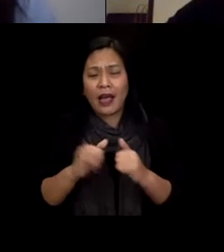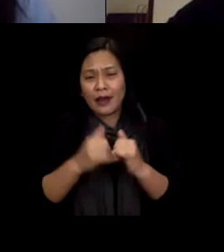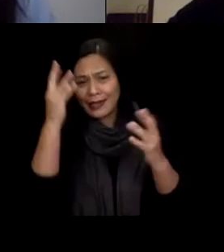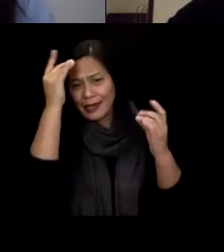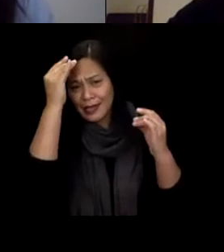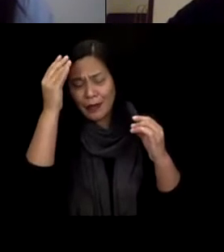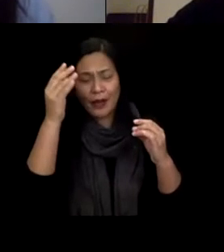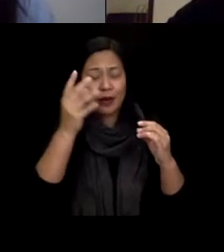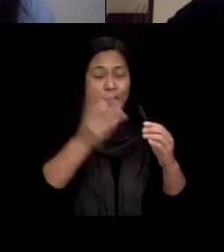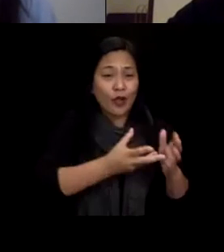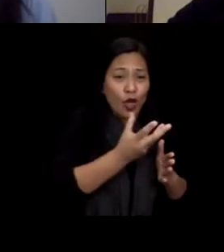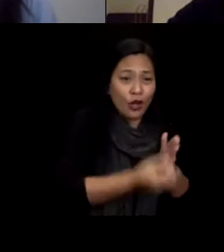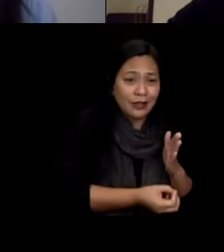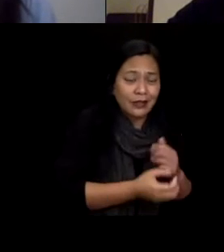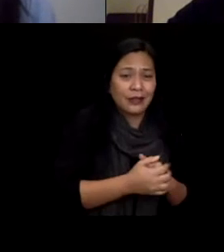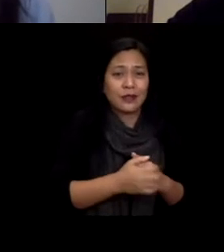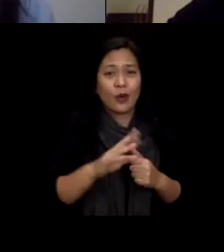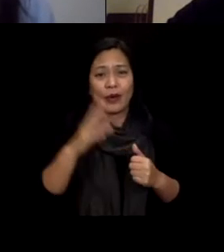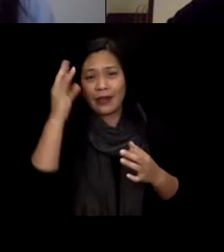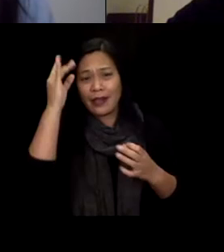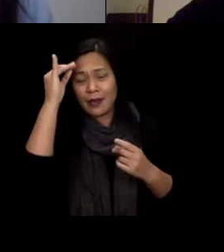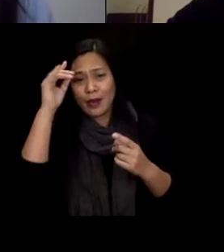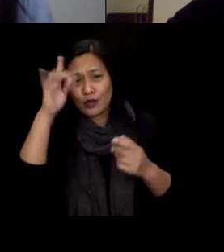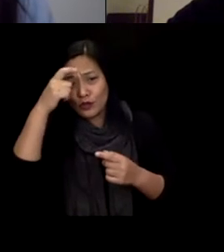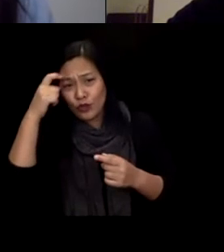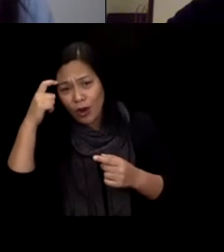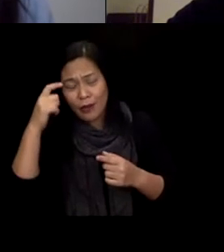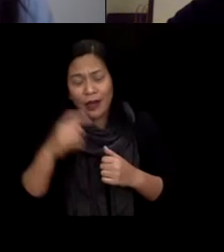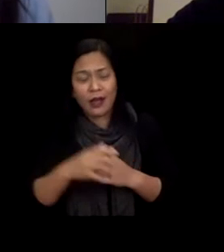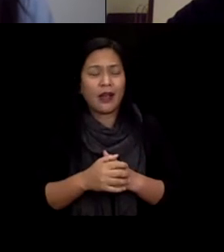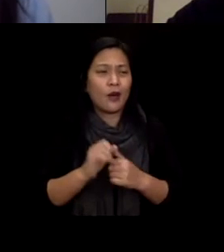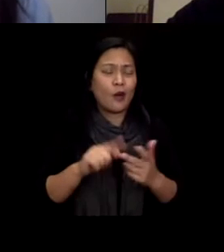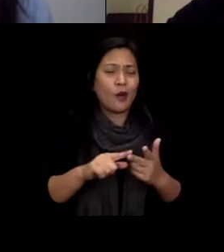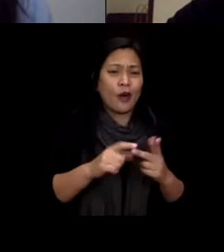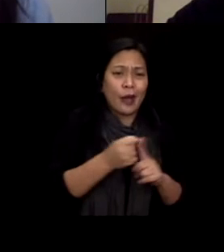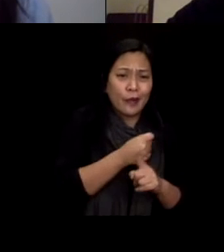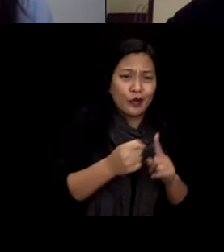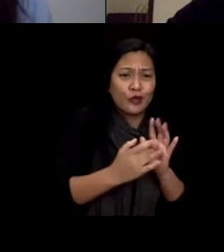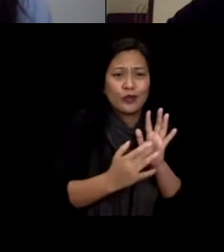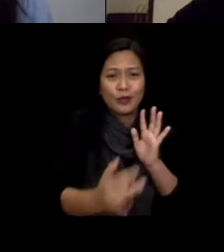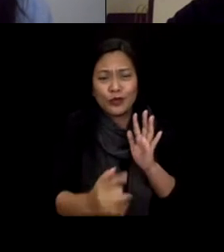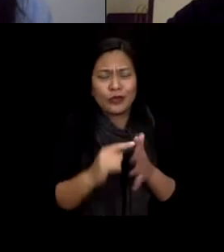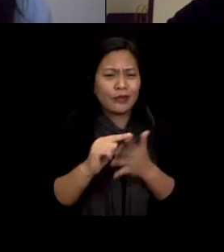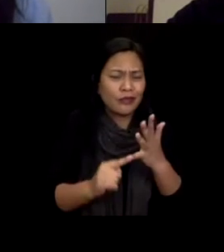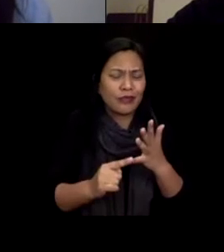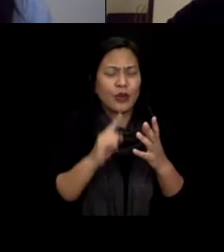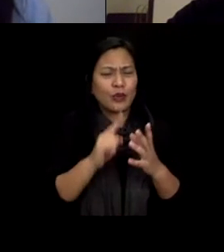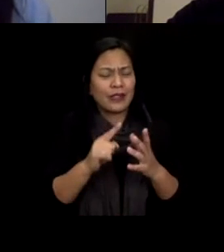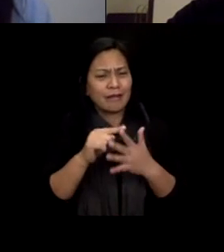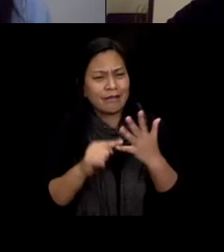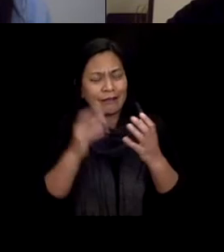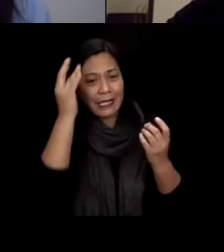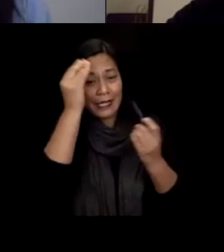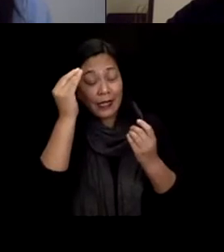loss or you know, abuse, etc., like all kinds of things, right? And how art